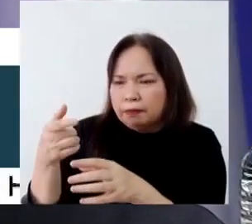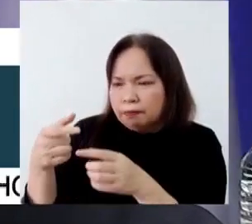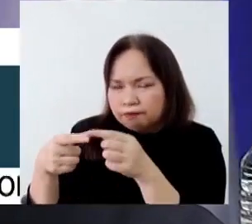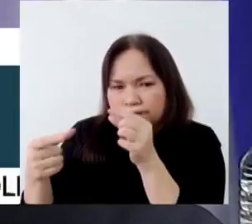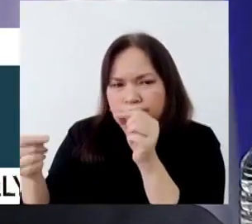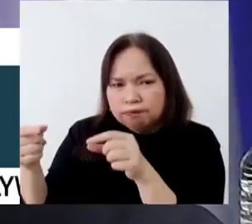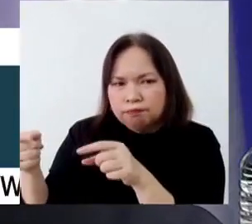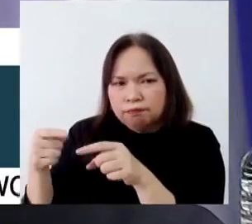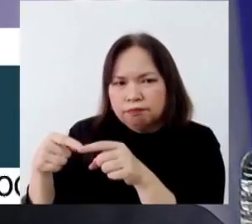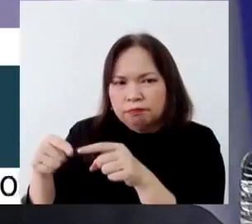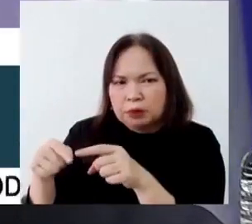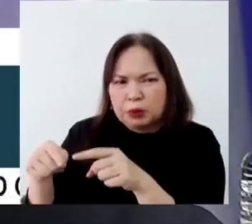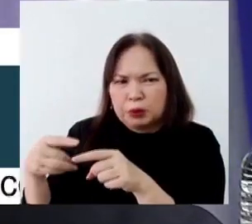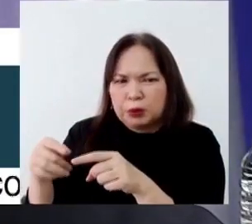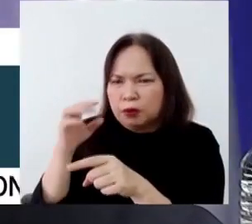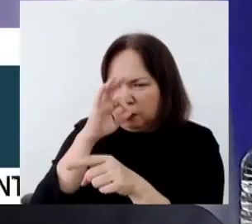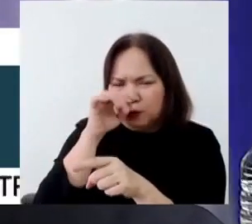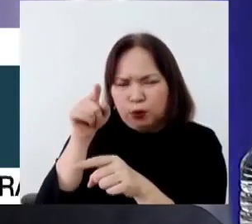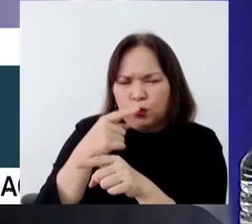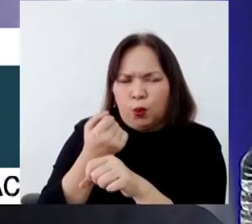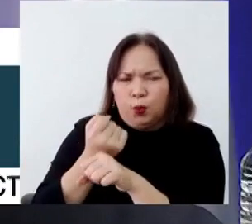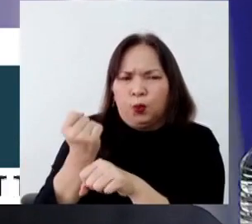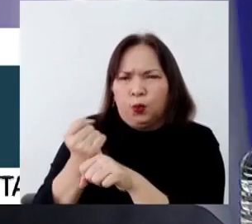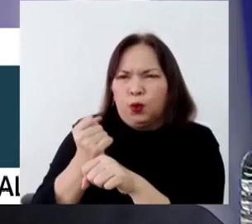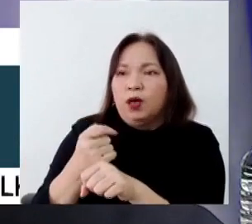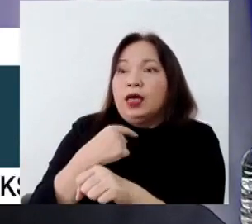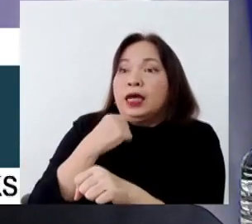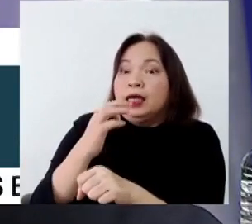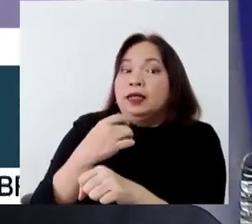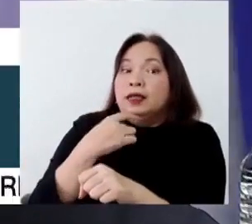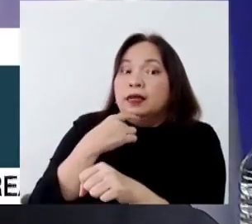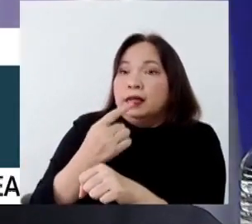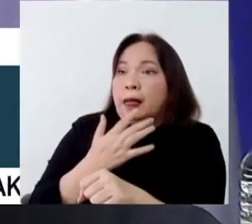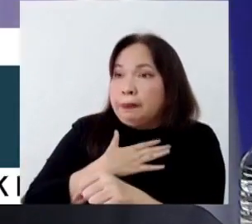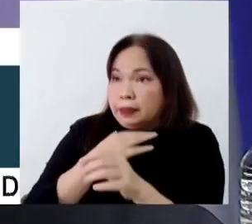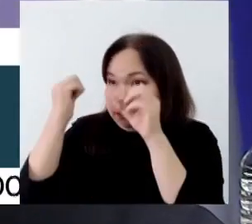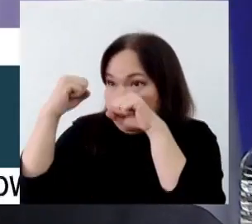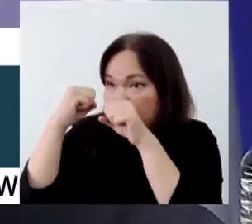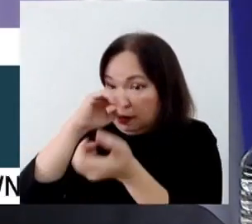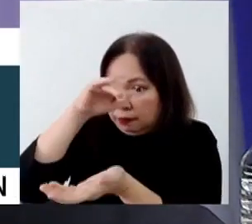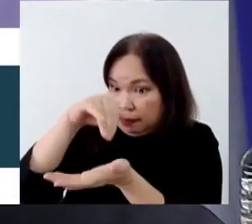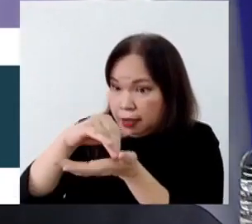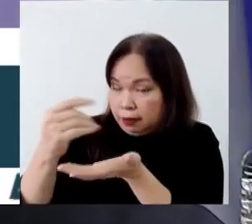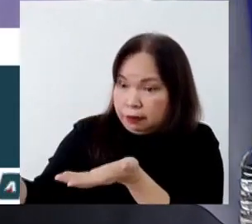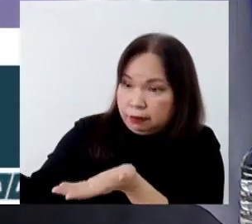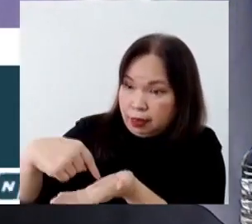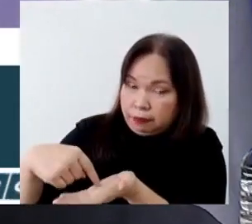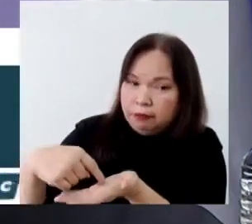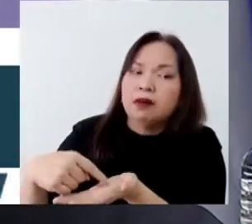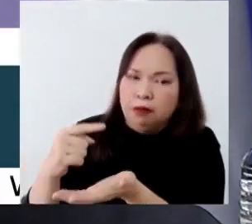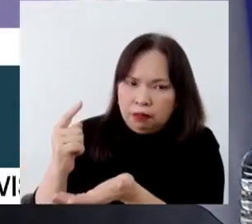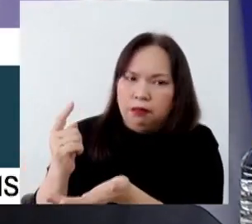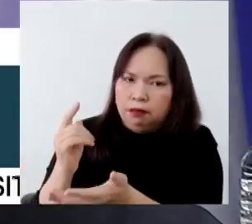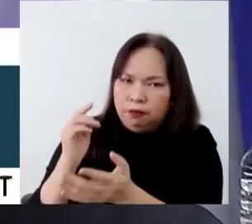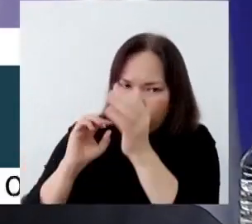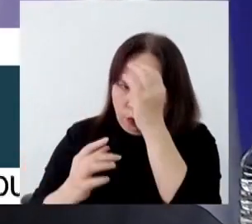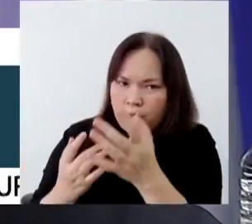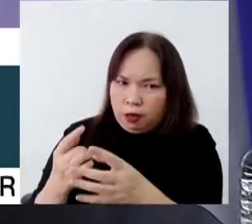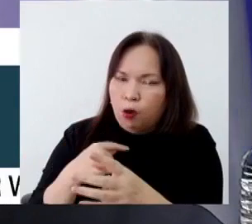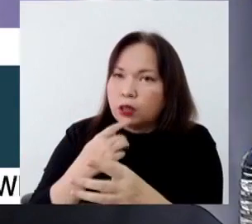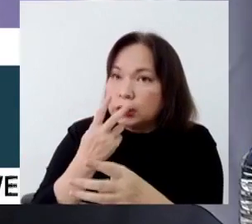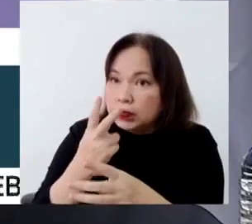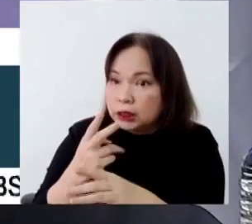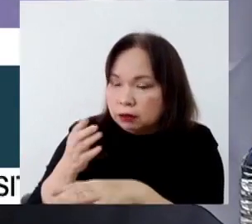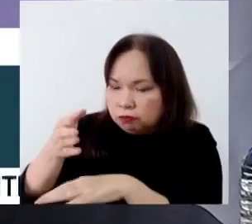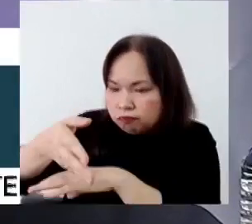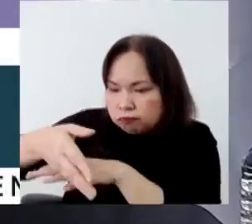are very resilient. They will, if they are told, meet here, they will. Or if they're told, just show up at the border at this time, they